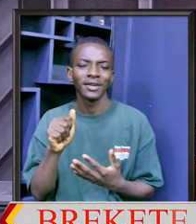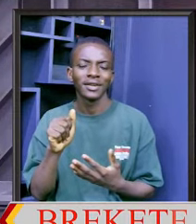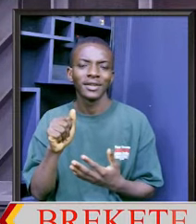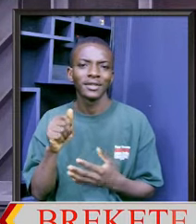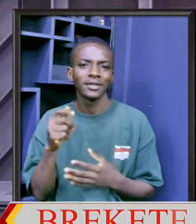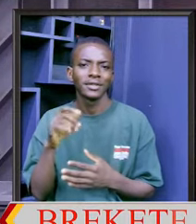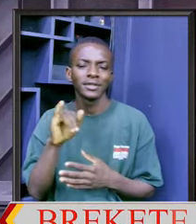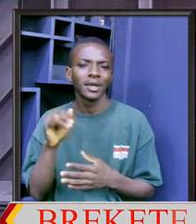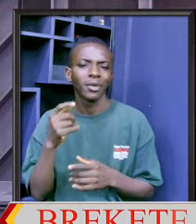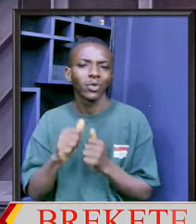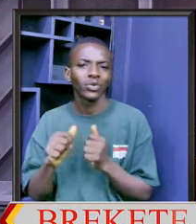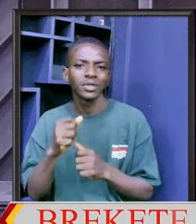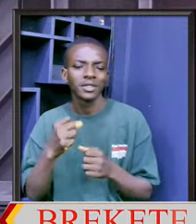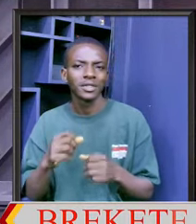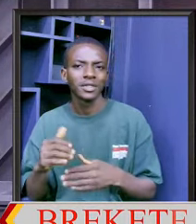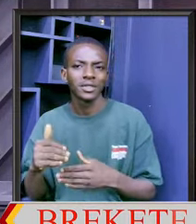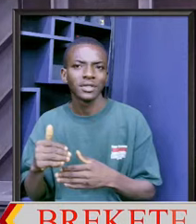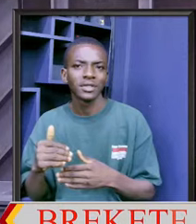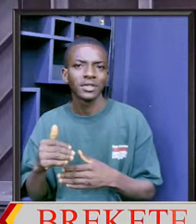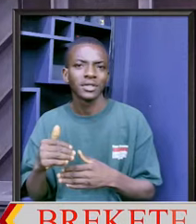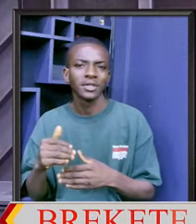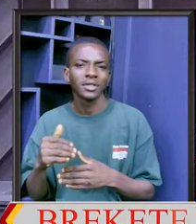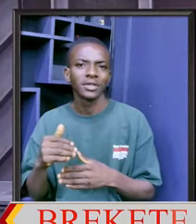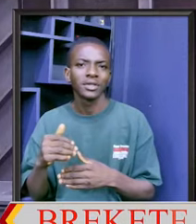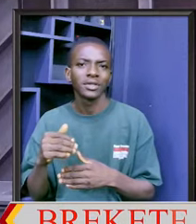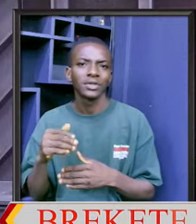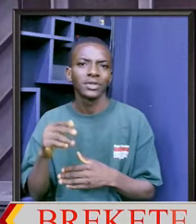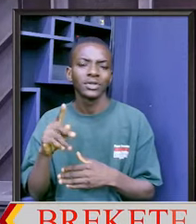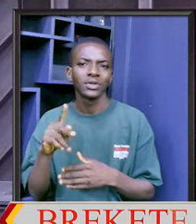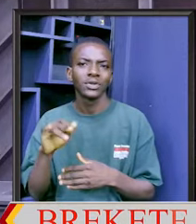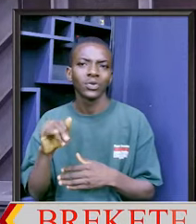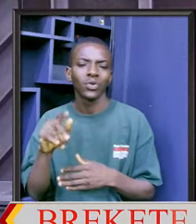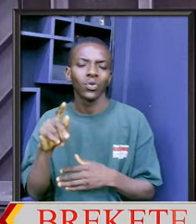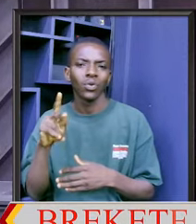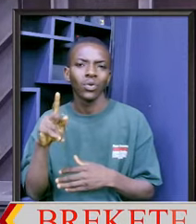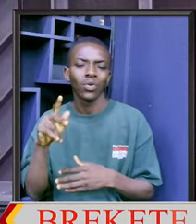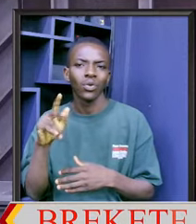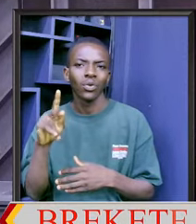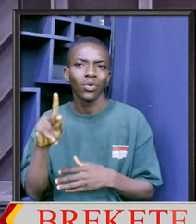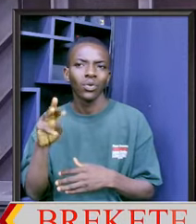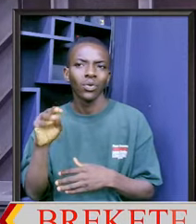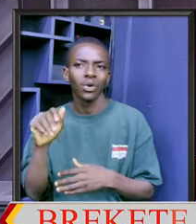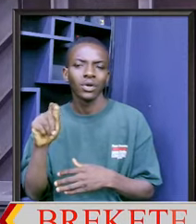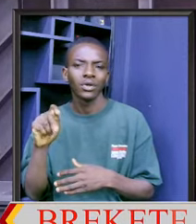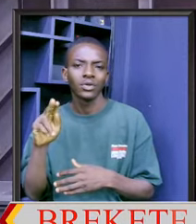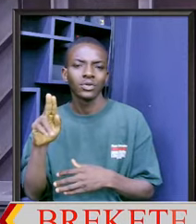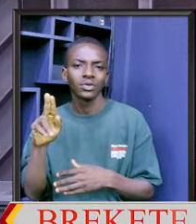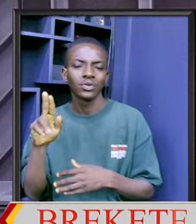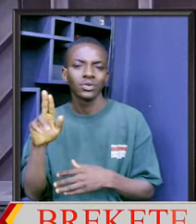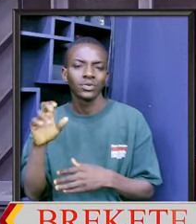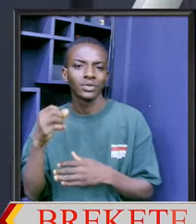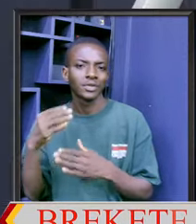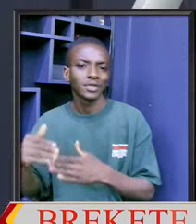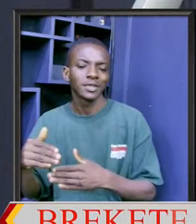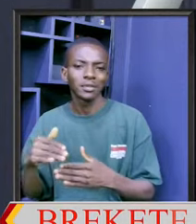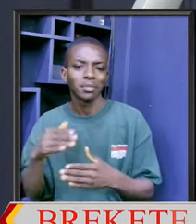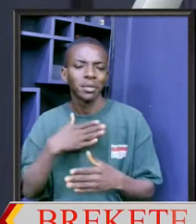Jabba and Tudu. Jabba and Kulmungwaza, Kwatru side, okay. Close to Kachia. My